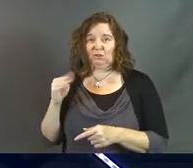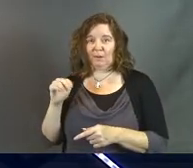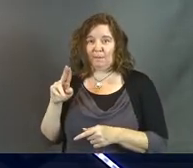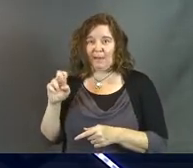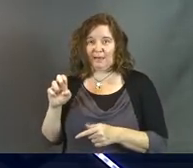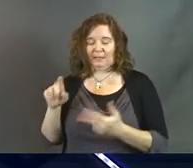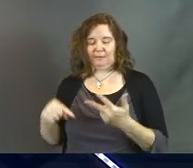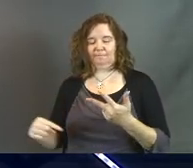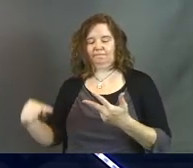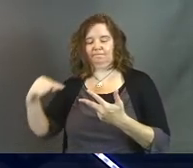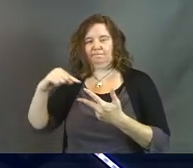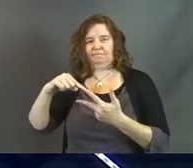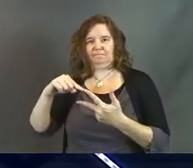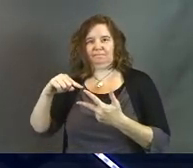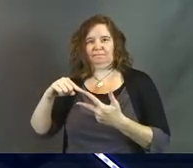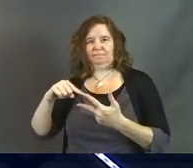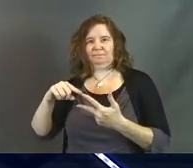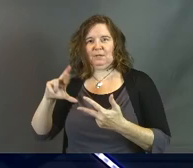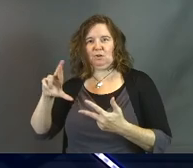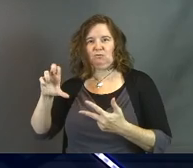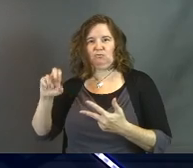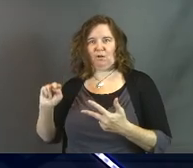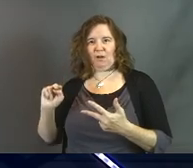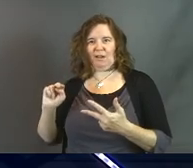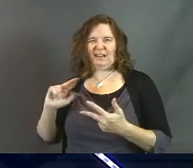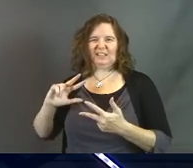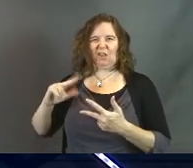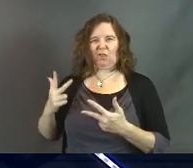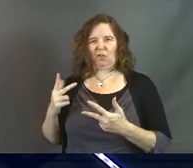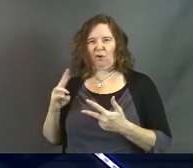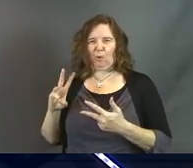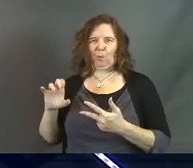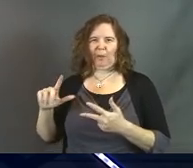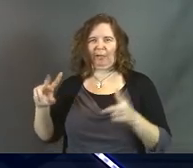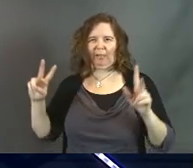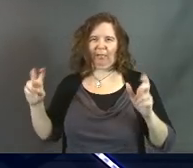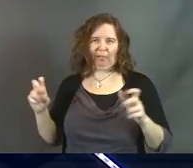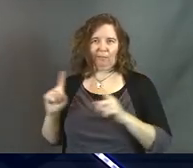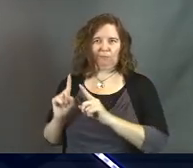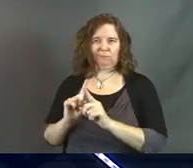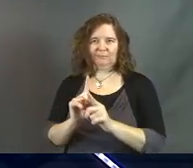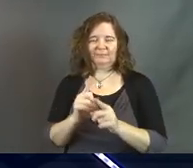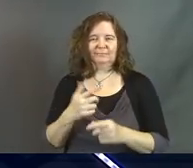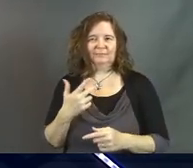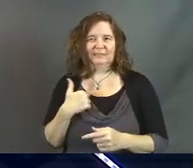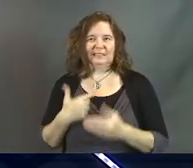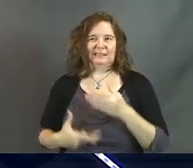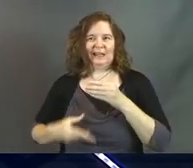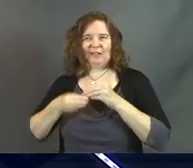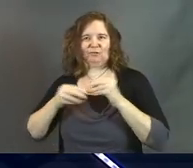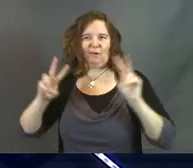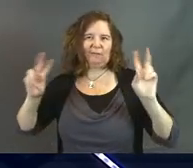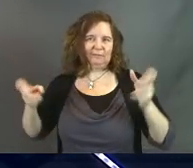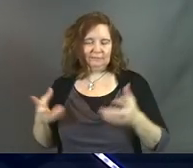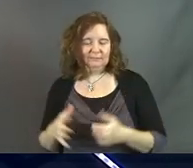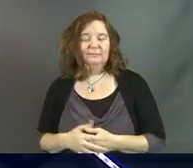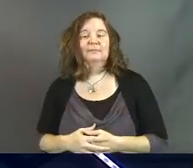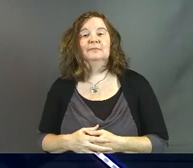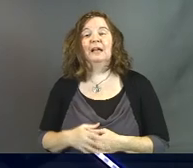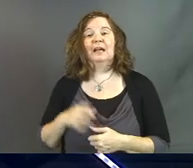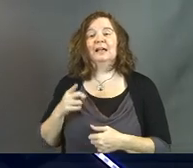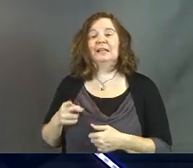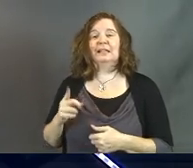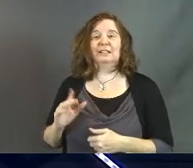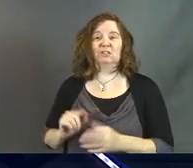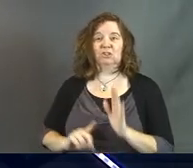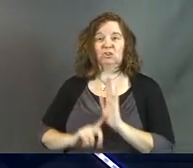Hermione. And then you get Ron, and he's kind of the third wheel. He's just kind of the extra. And he's